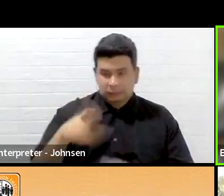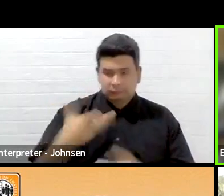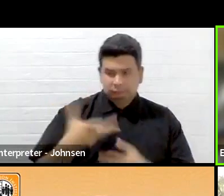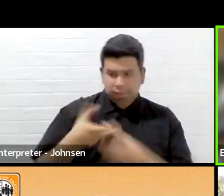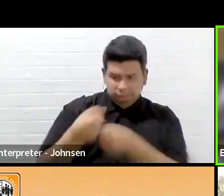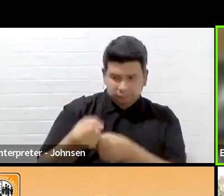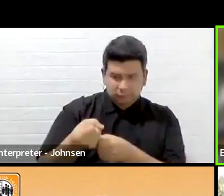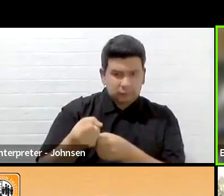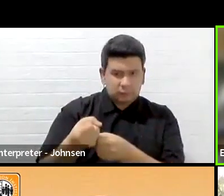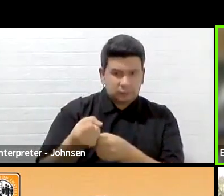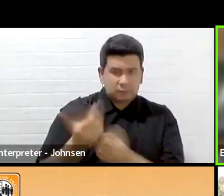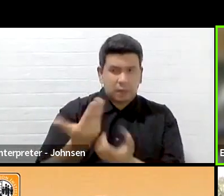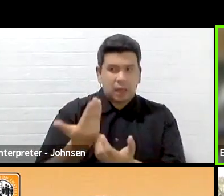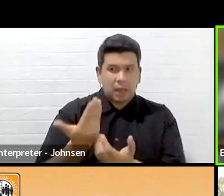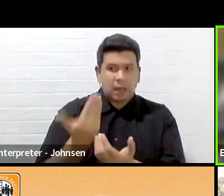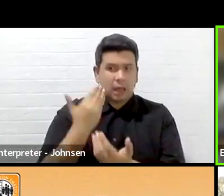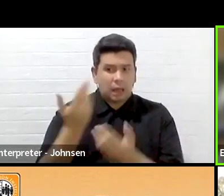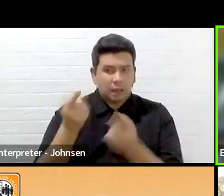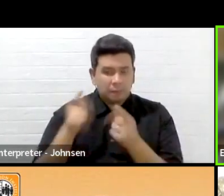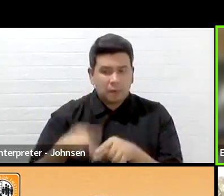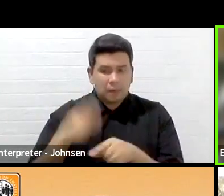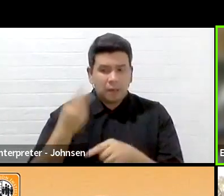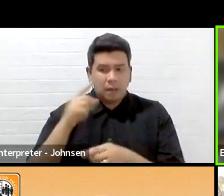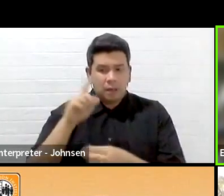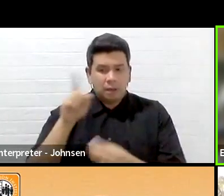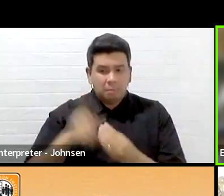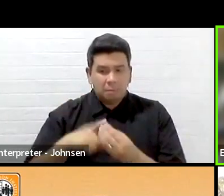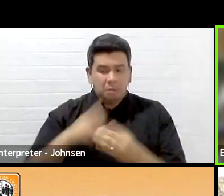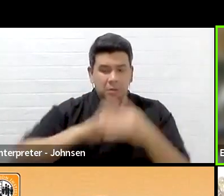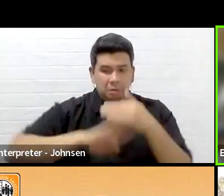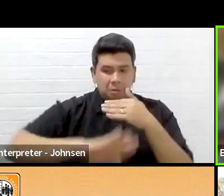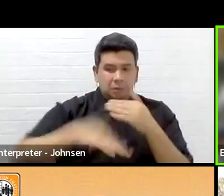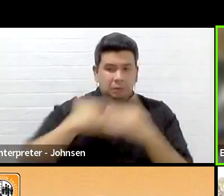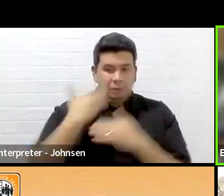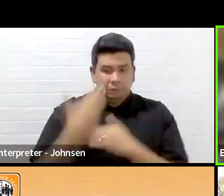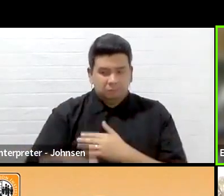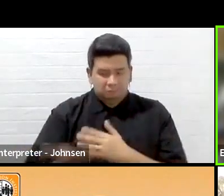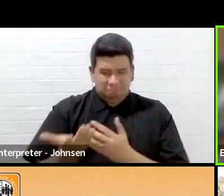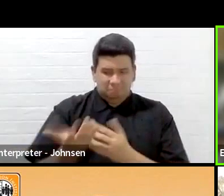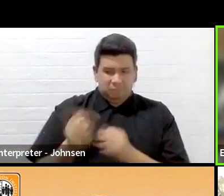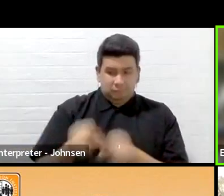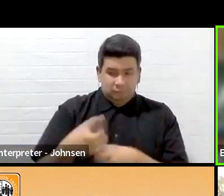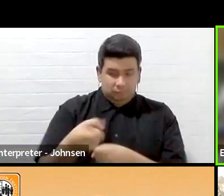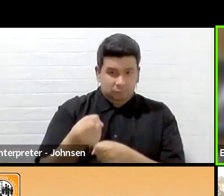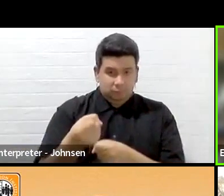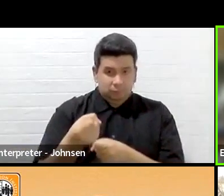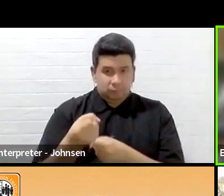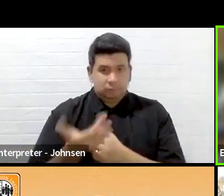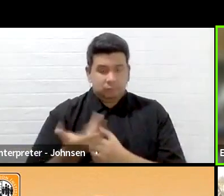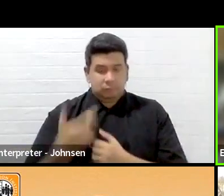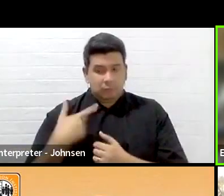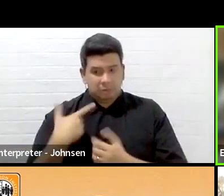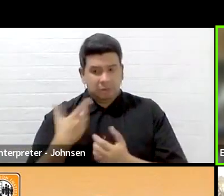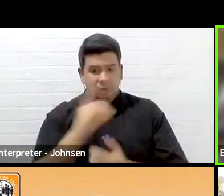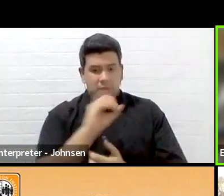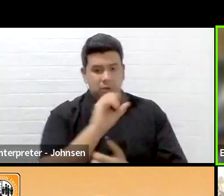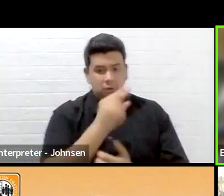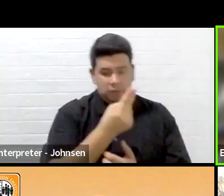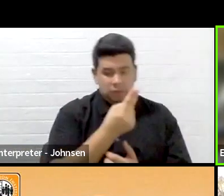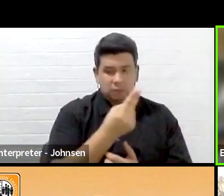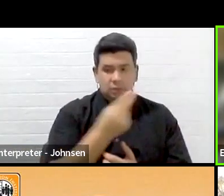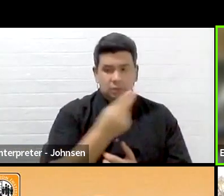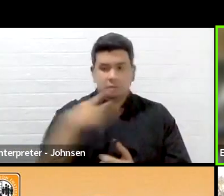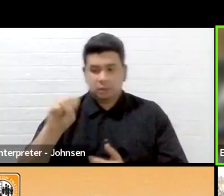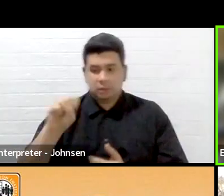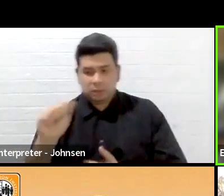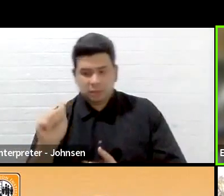happening in Muslim community? And may mga ganun kasi yung the discrepancy between the DOH mortality data and the PSA